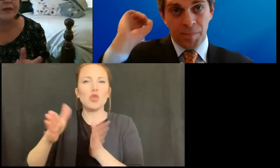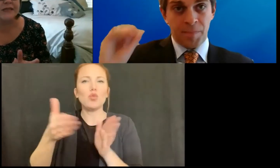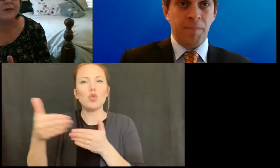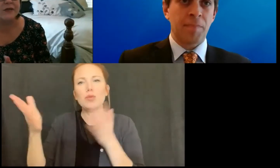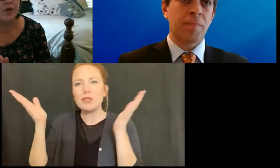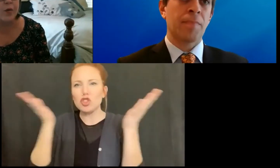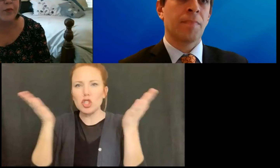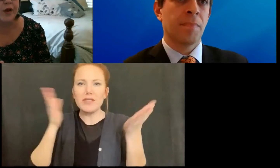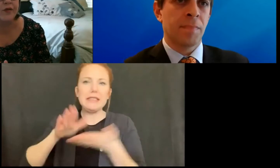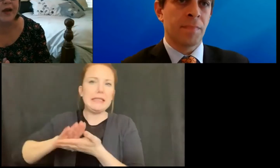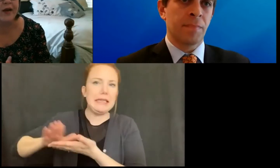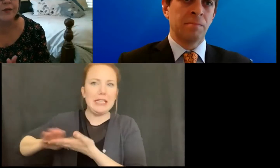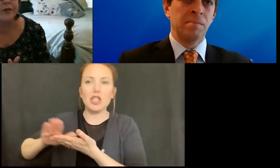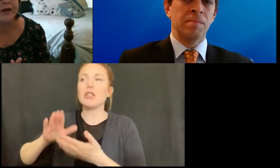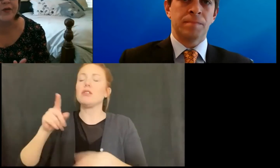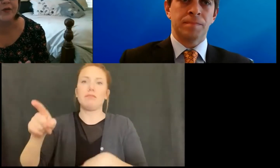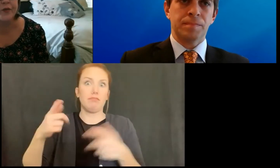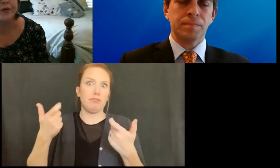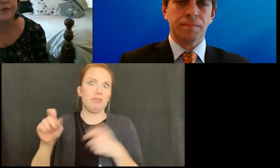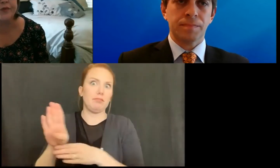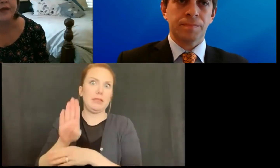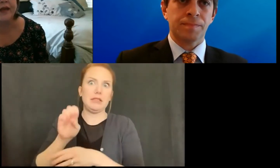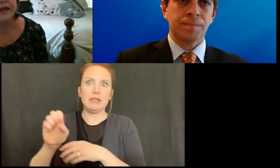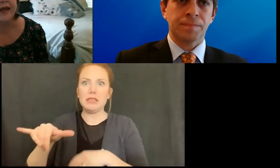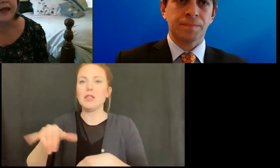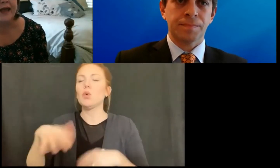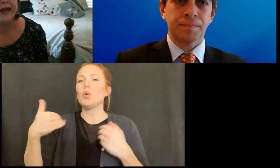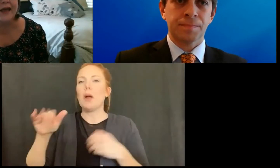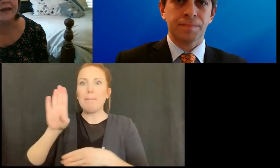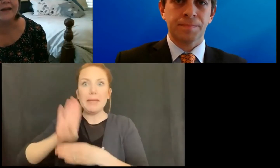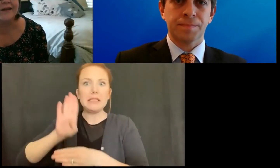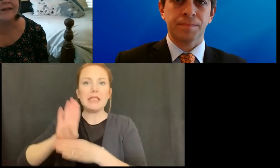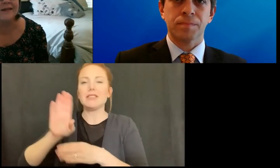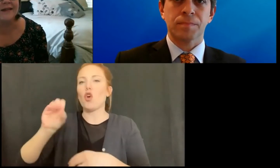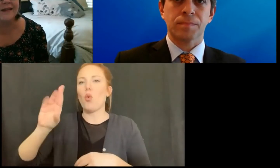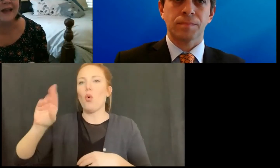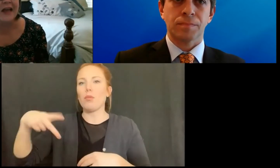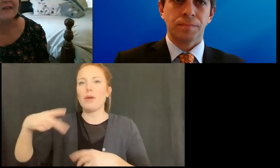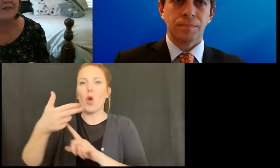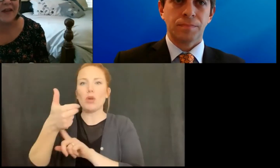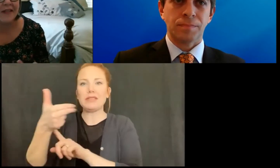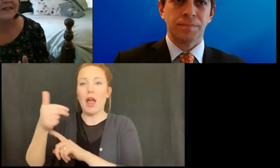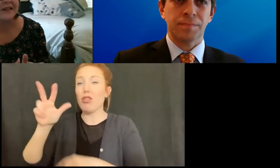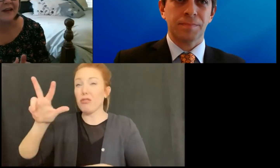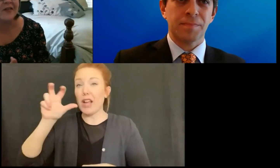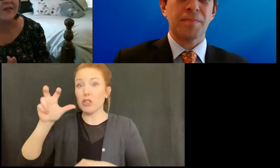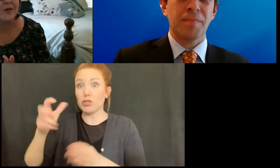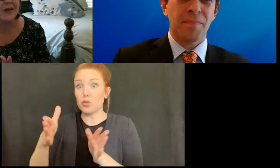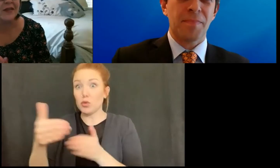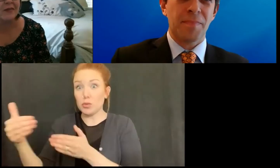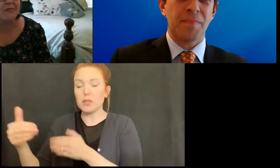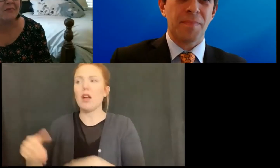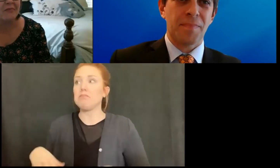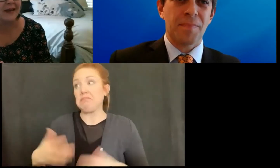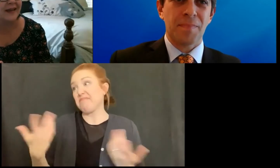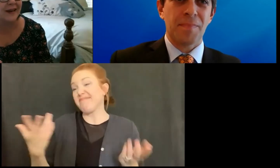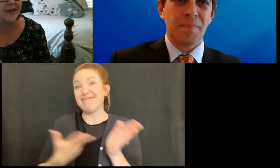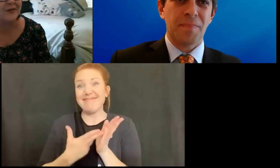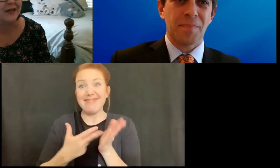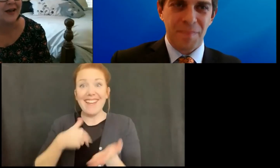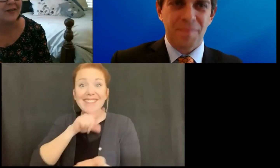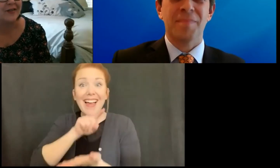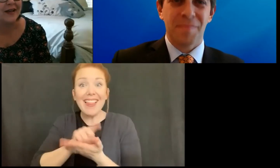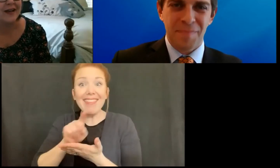incredibly busy. It was a corporate hotel, 300 rooms, and kind of fell in love with being